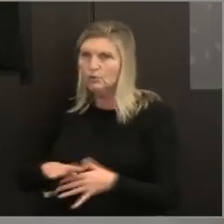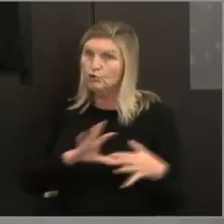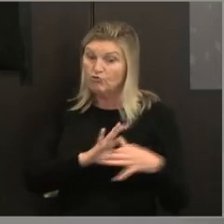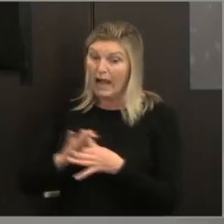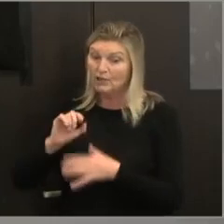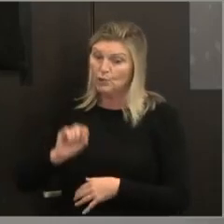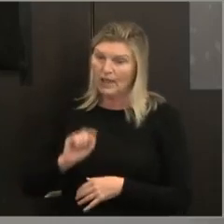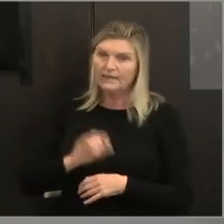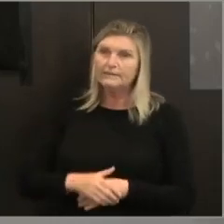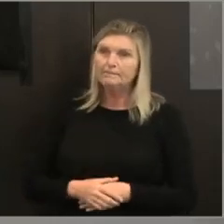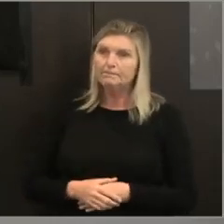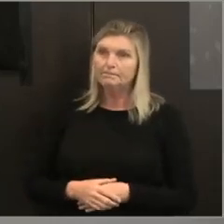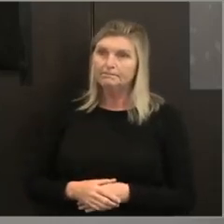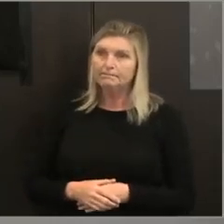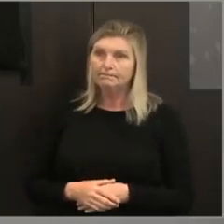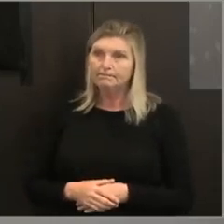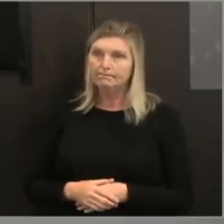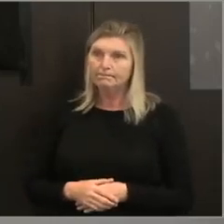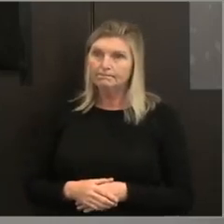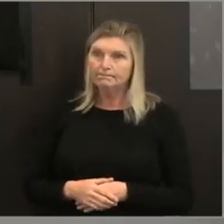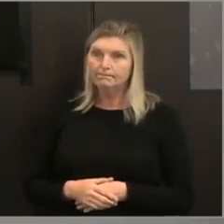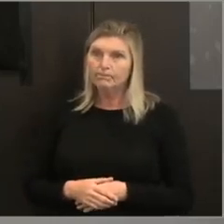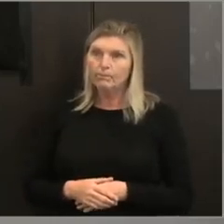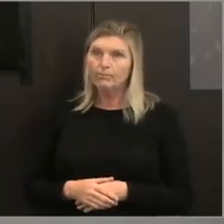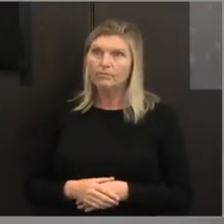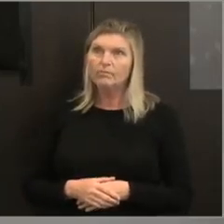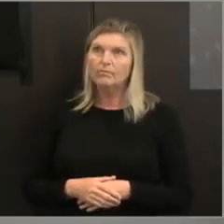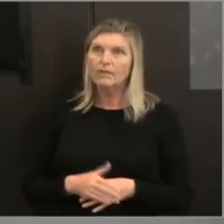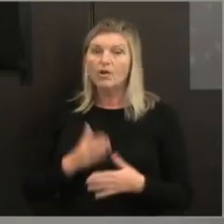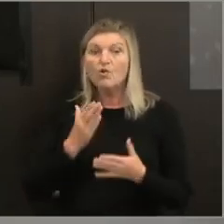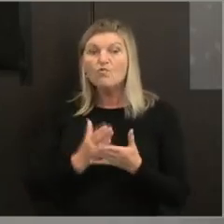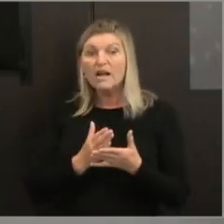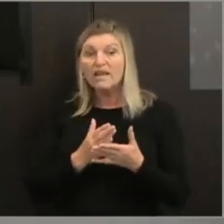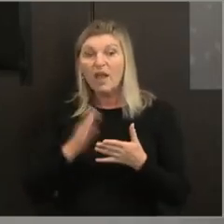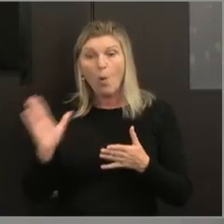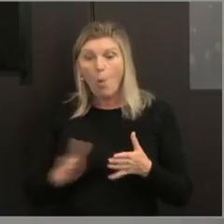children and so on, and they flow from Article 3 in my view.